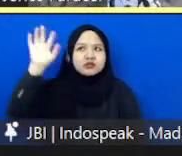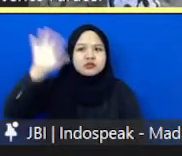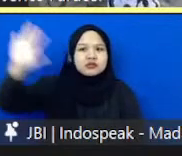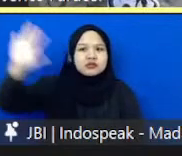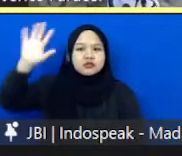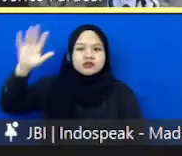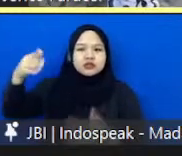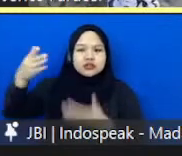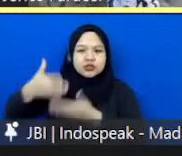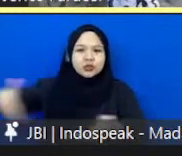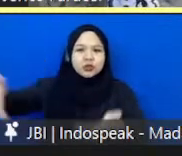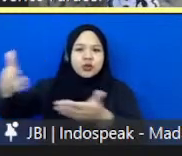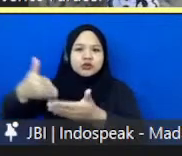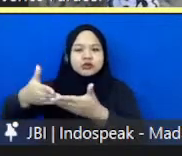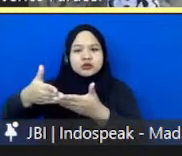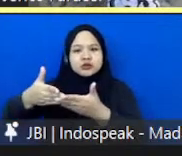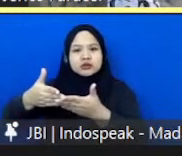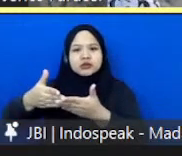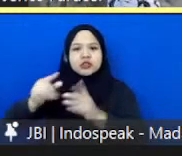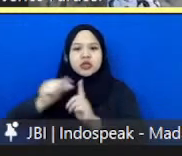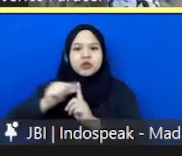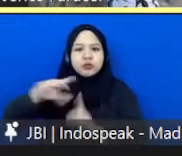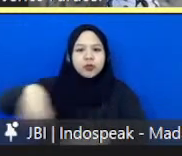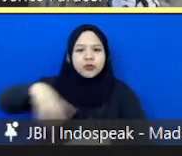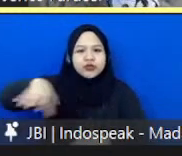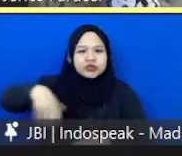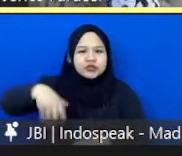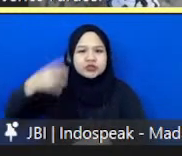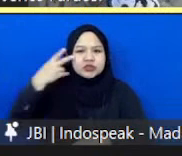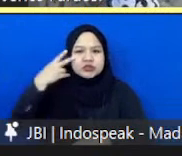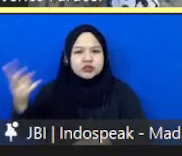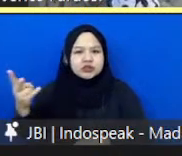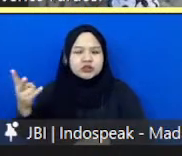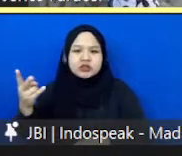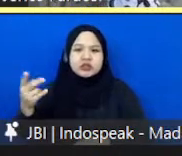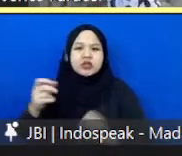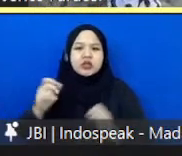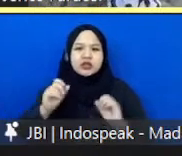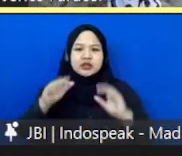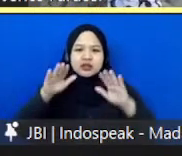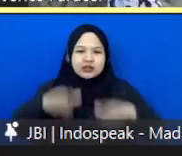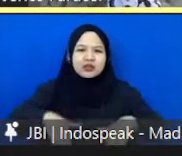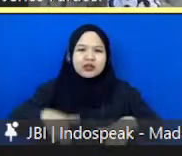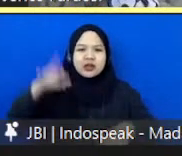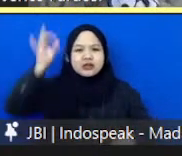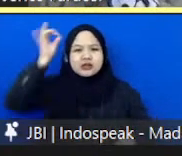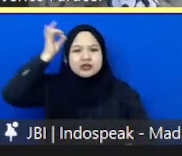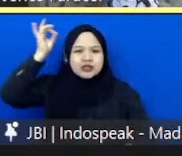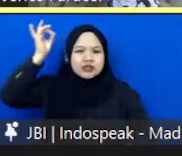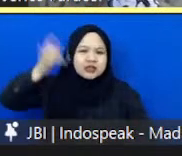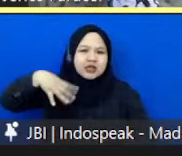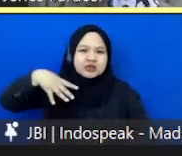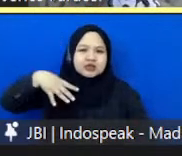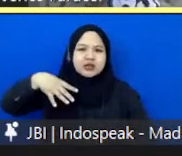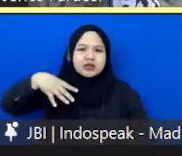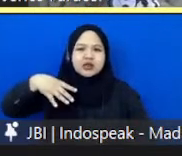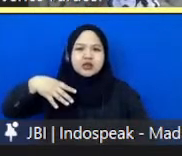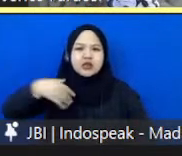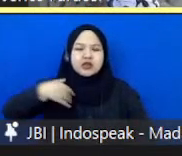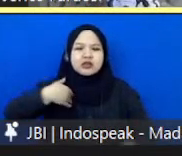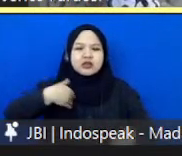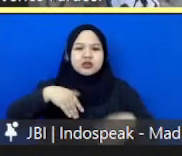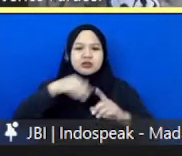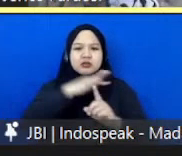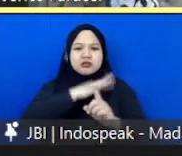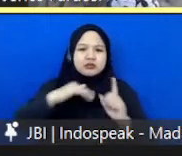situations in entity province, which is predominantly living in rural areas around 80% of its population living